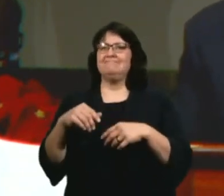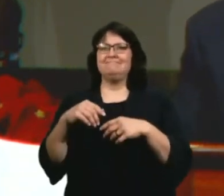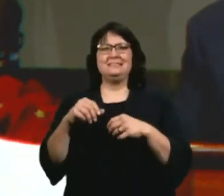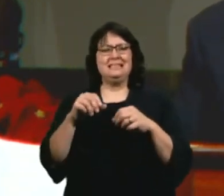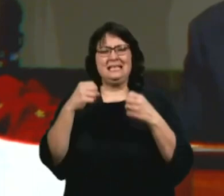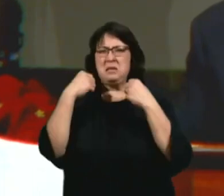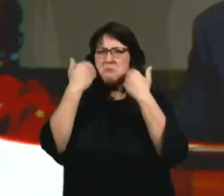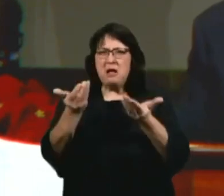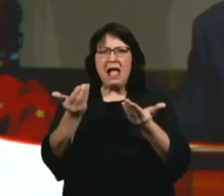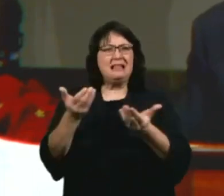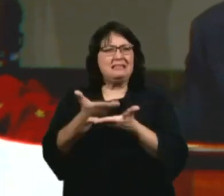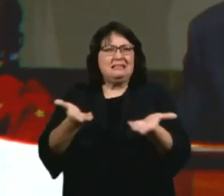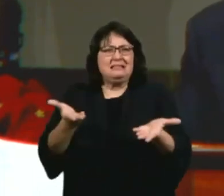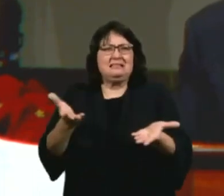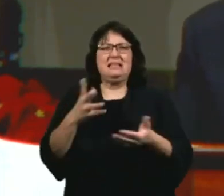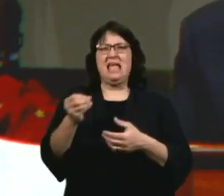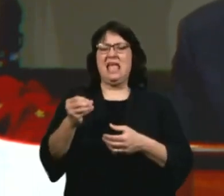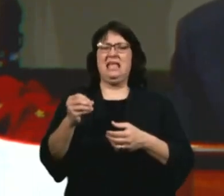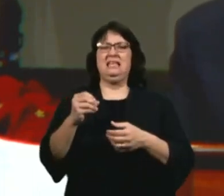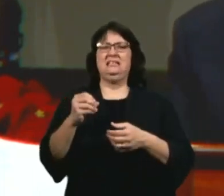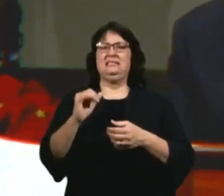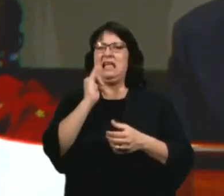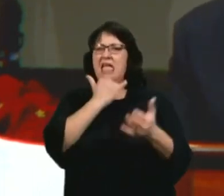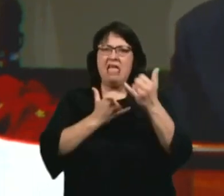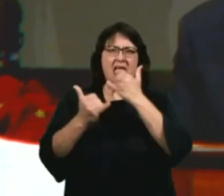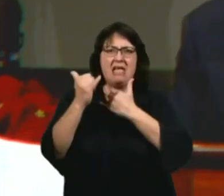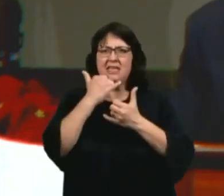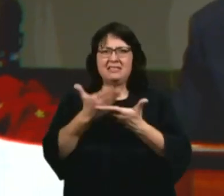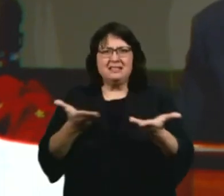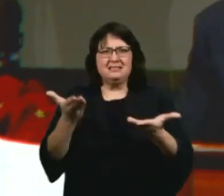immoralities and all the error.